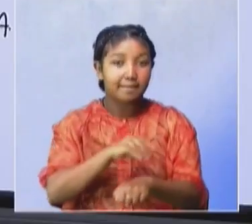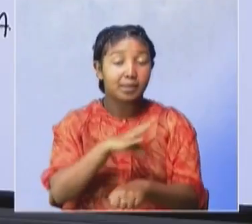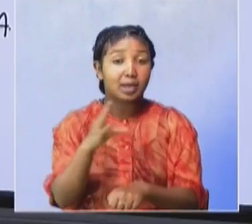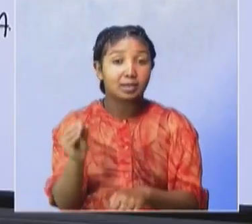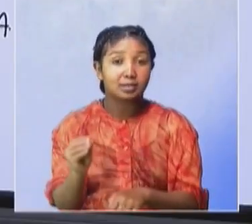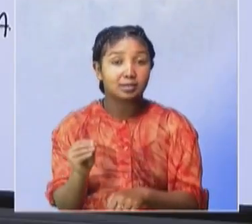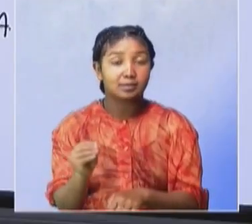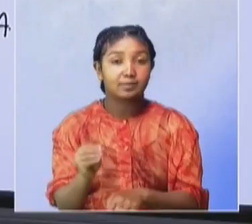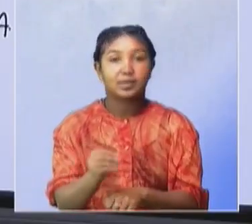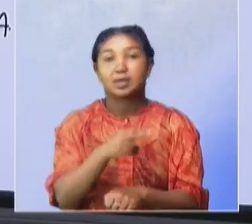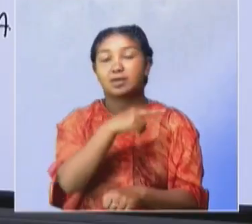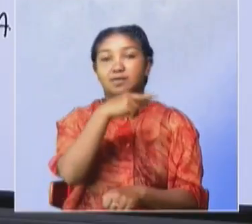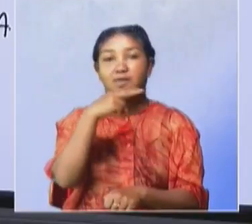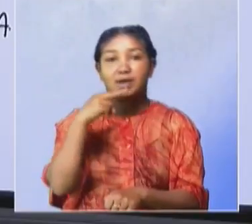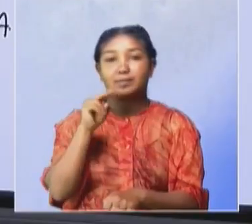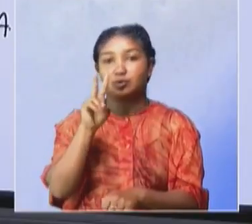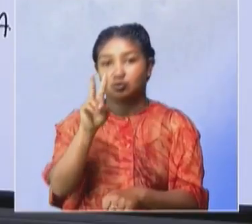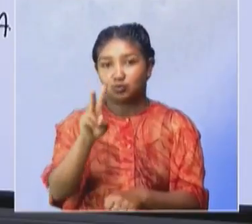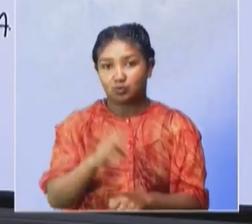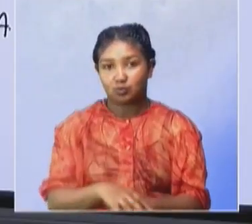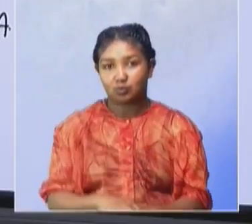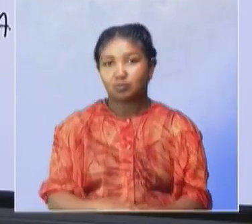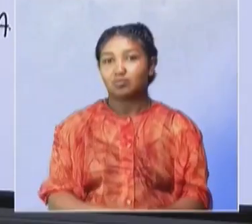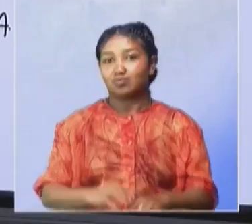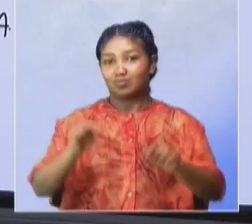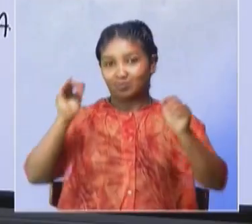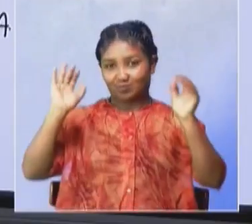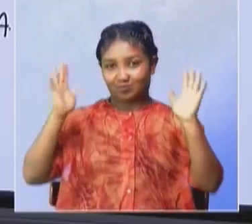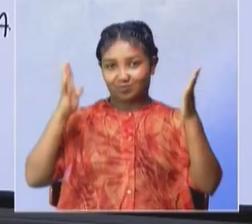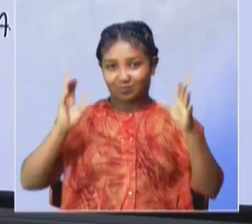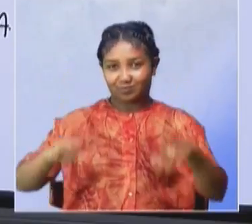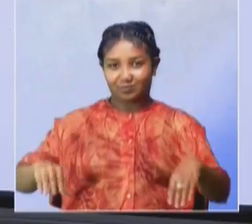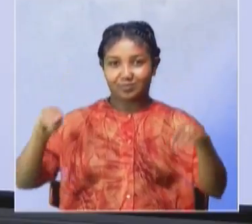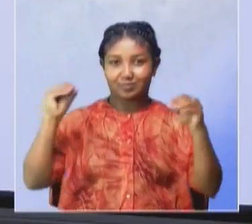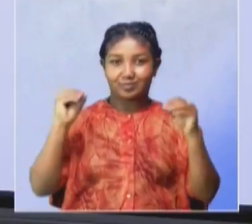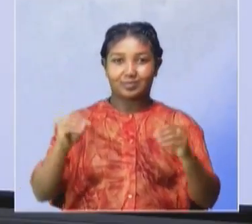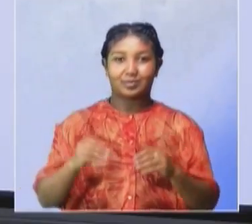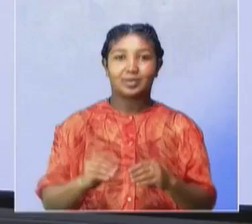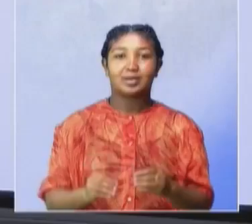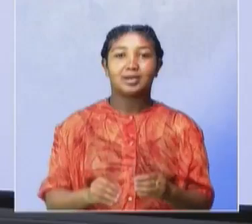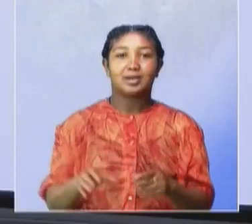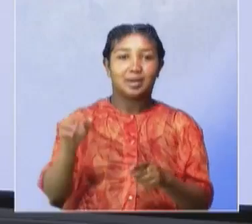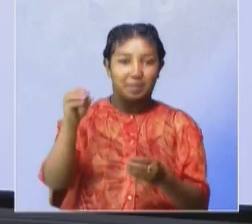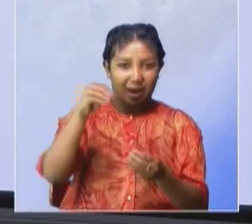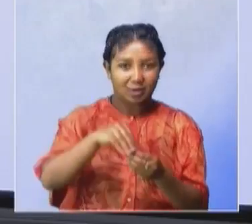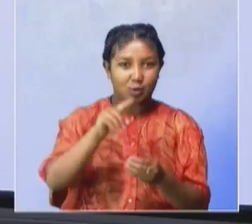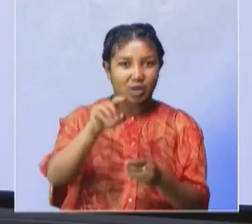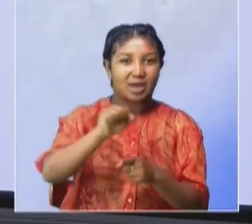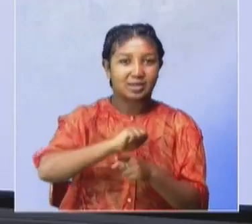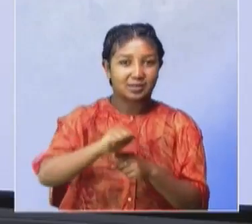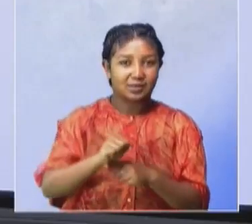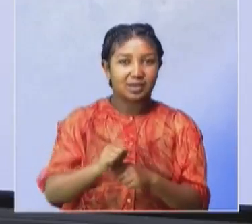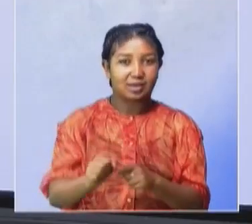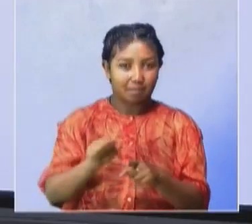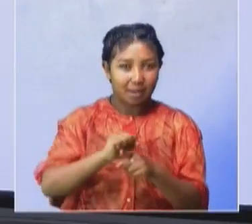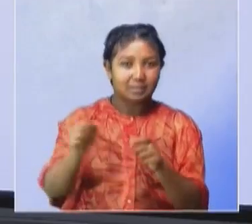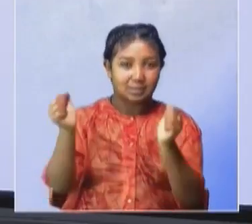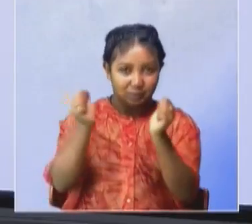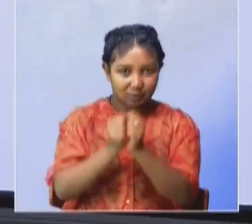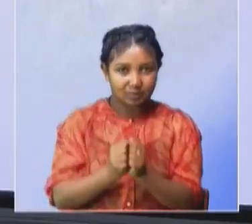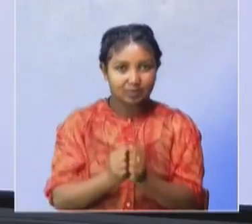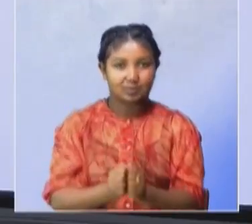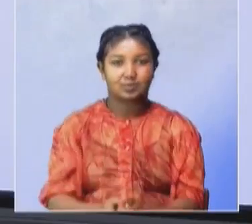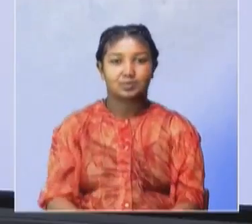also verb too. Bravo, students. Let me add one activity and let us practice